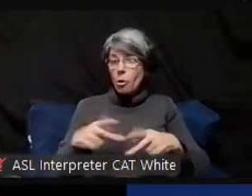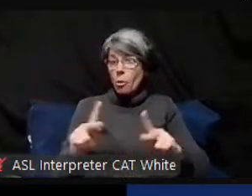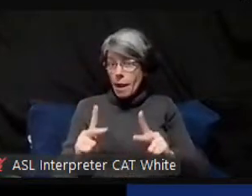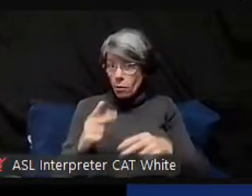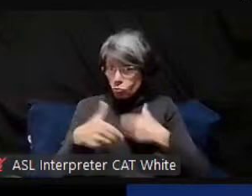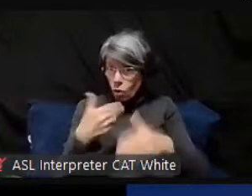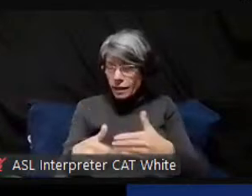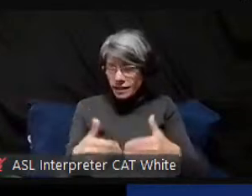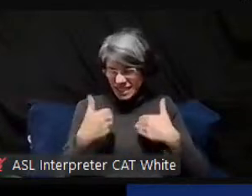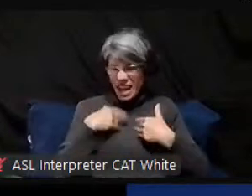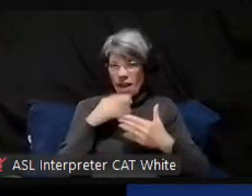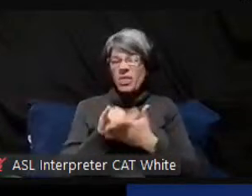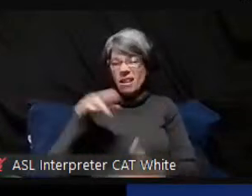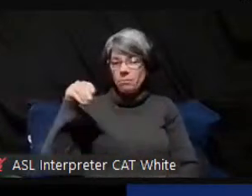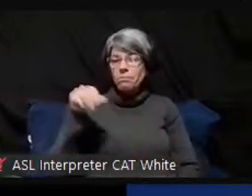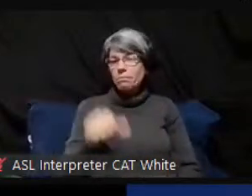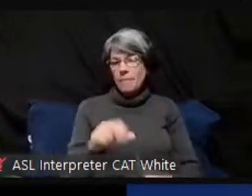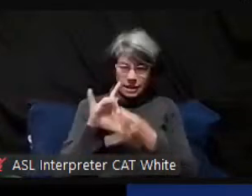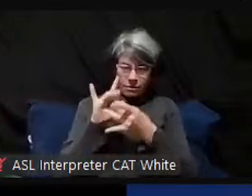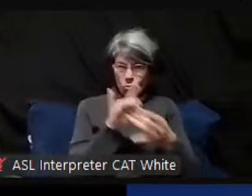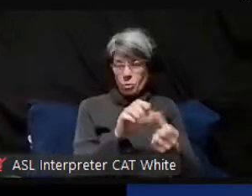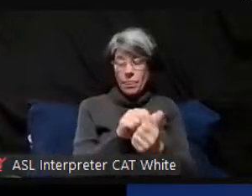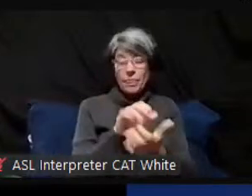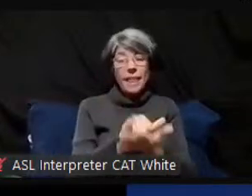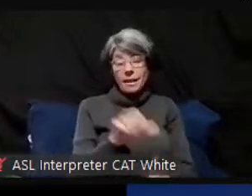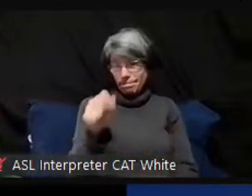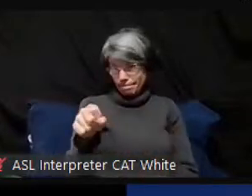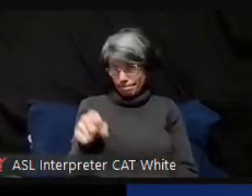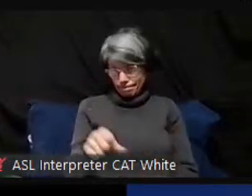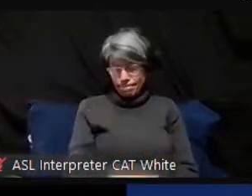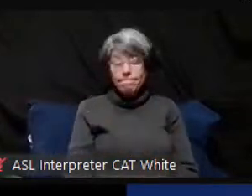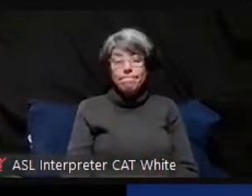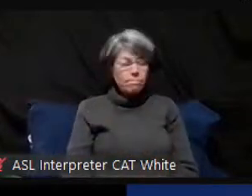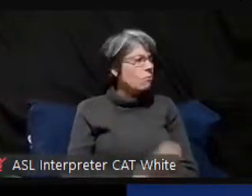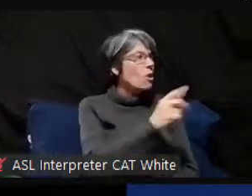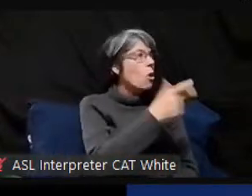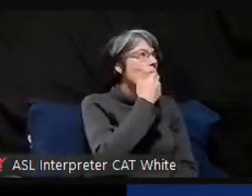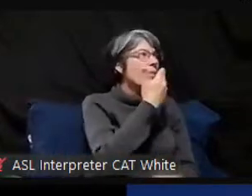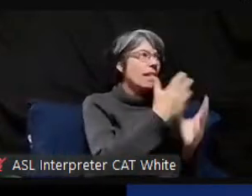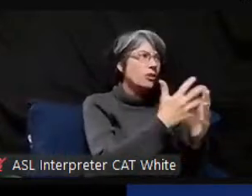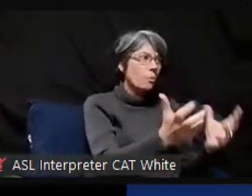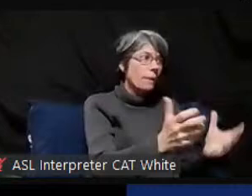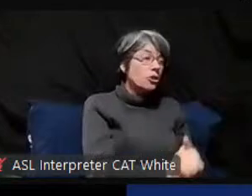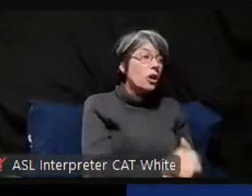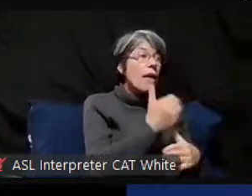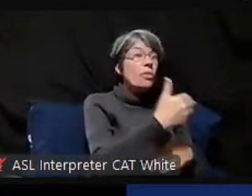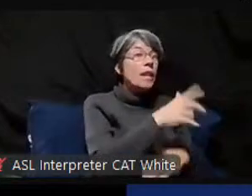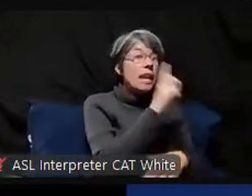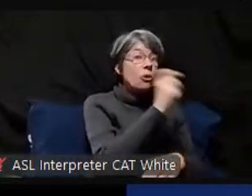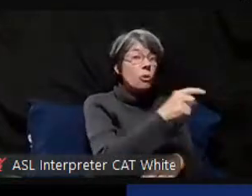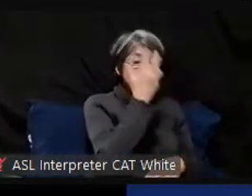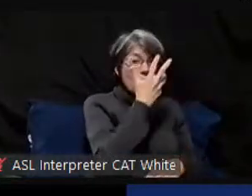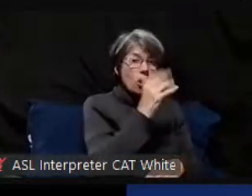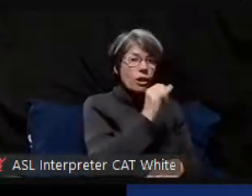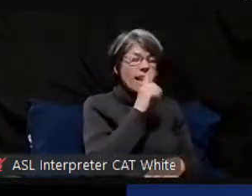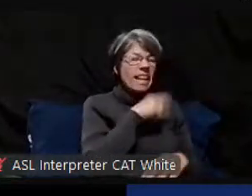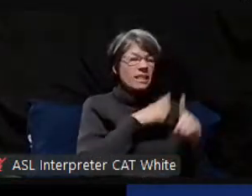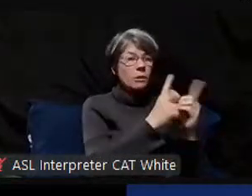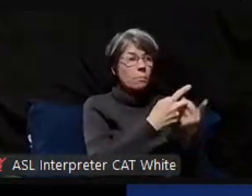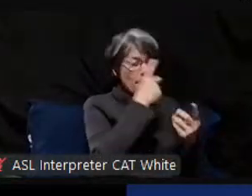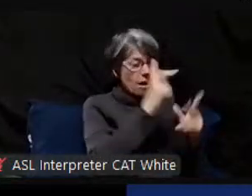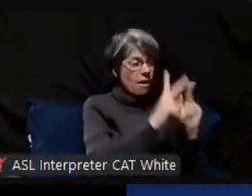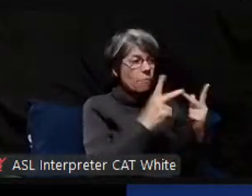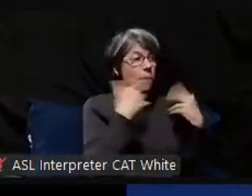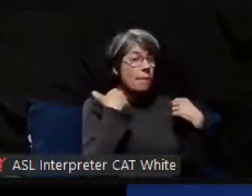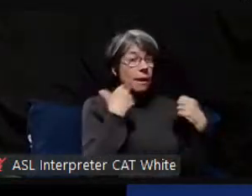fees that would need to be paid in association with that. Thank you. The next question looks like it's for the Department of Public